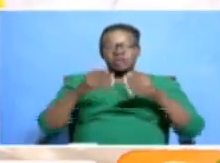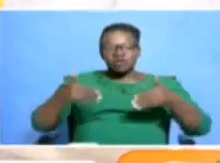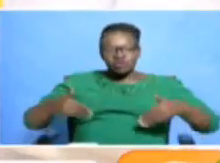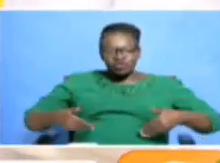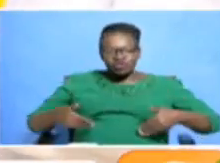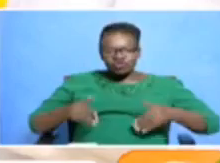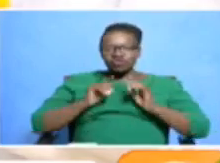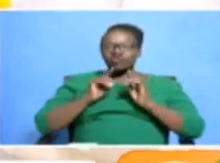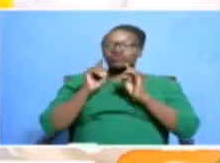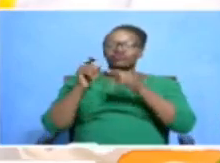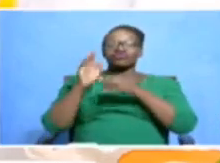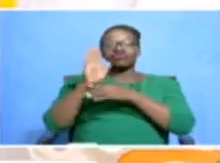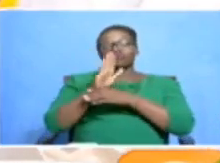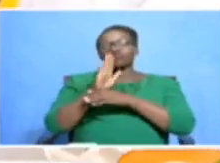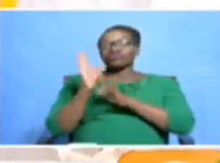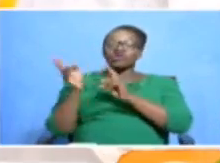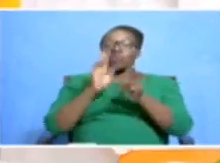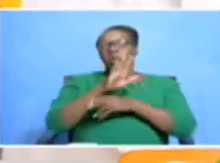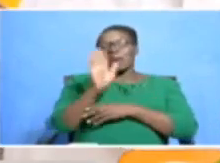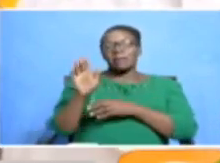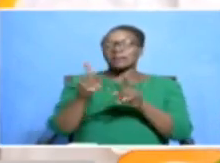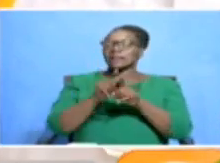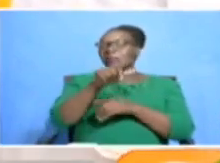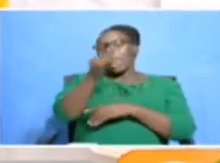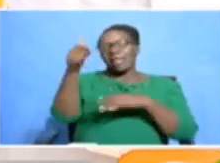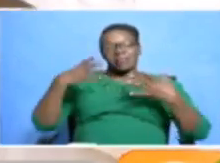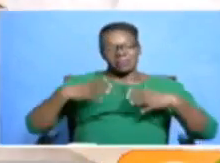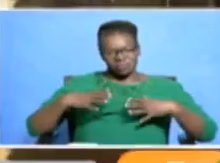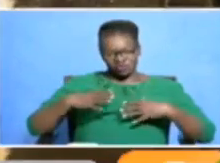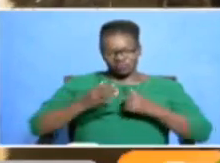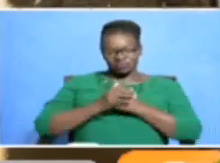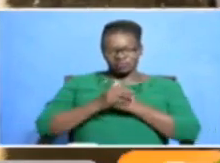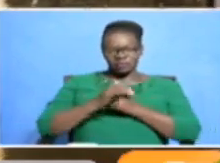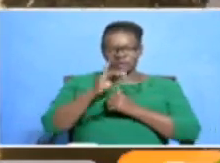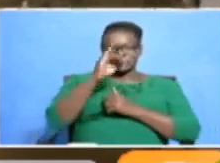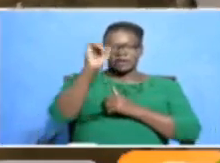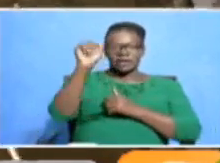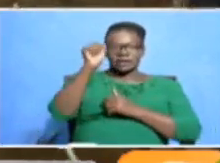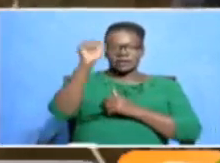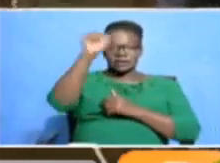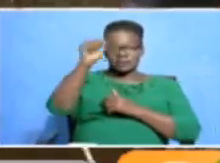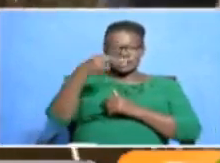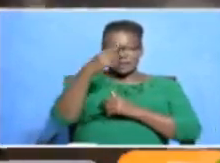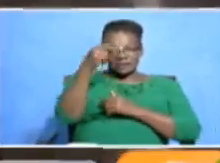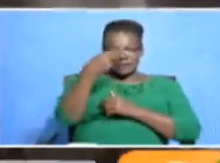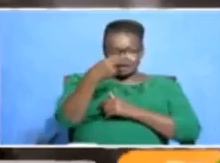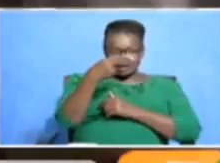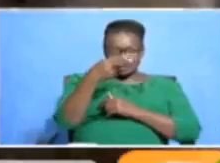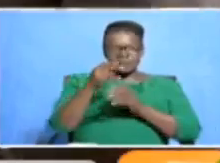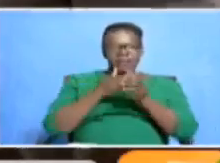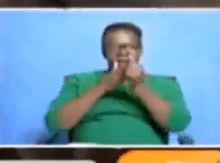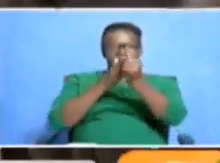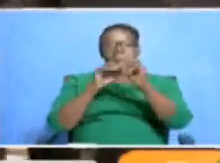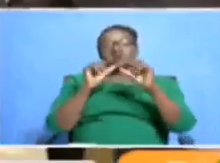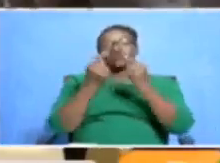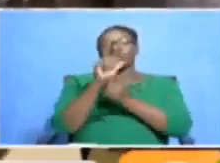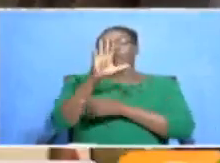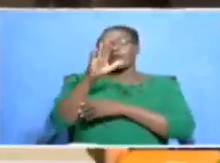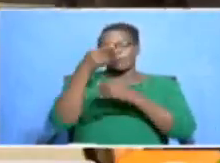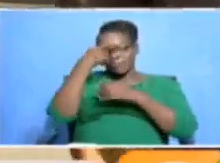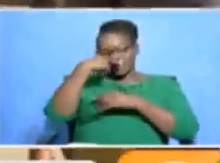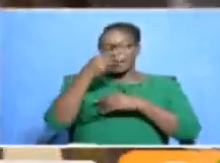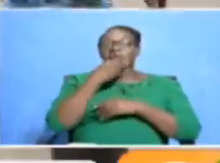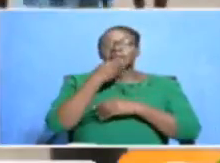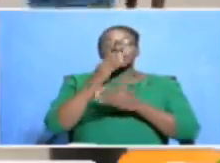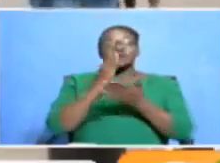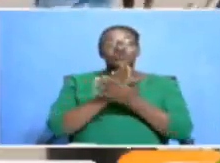men going about their daily routine just like everyone else. Isaiah Wafula, the leader of the group of five blind men. In the noisy